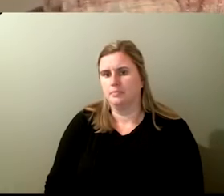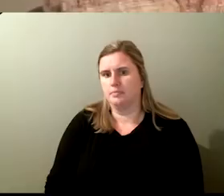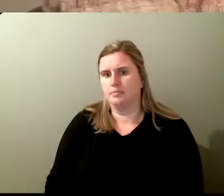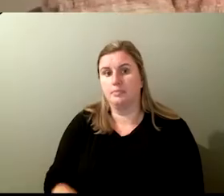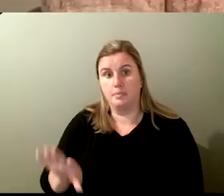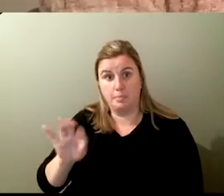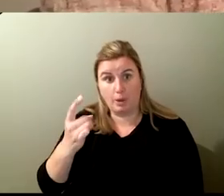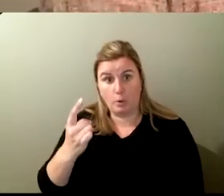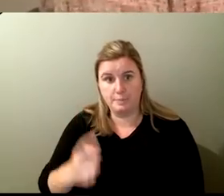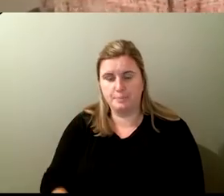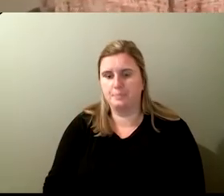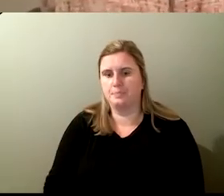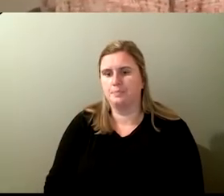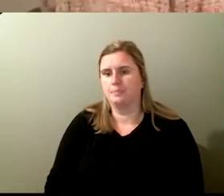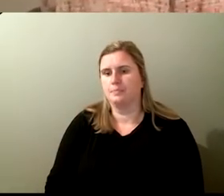Pick one.